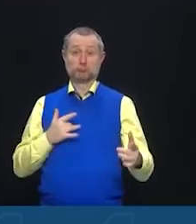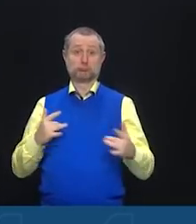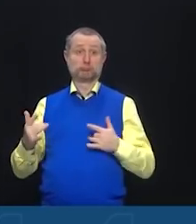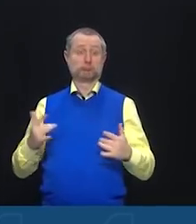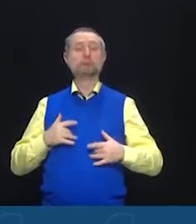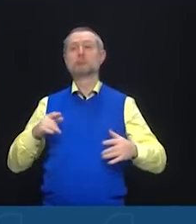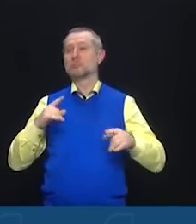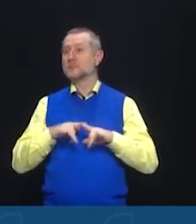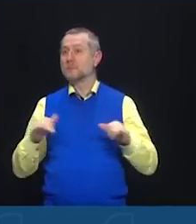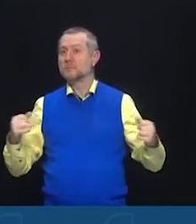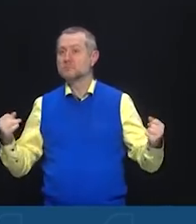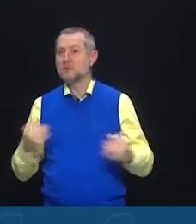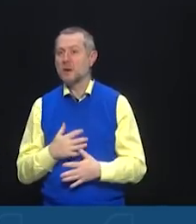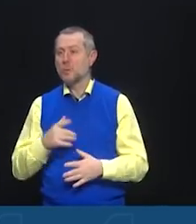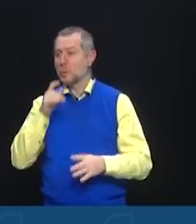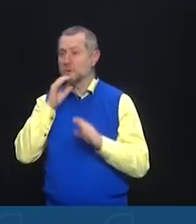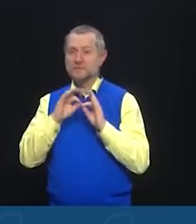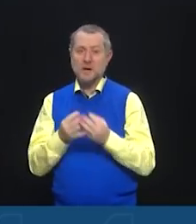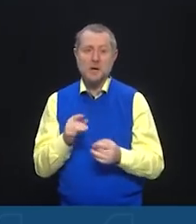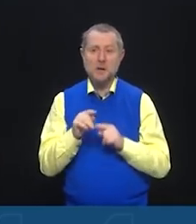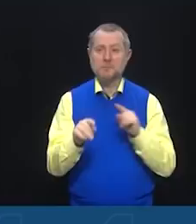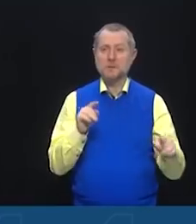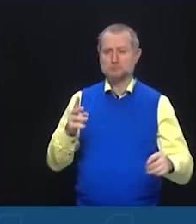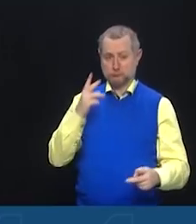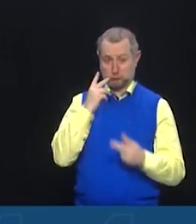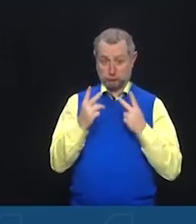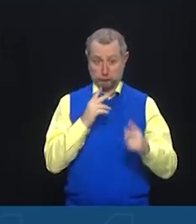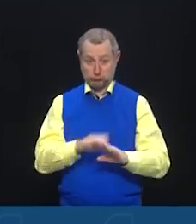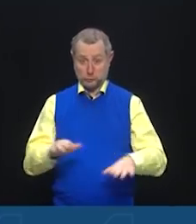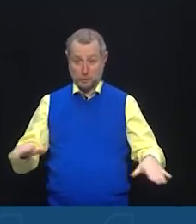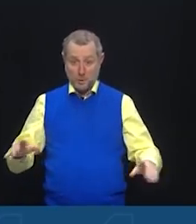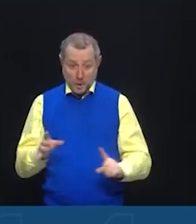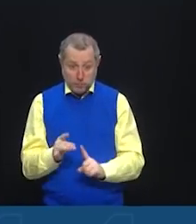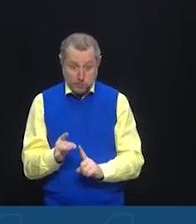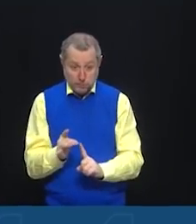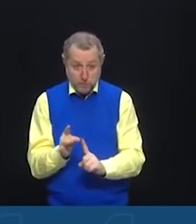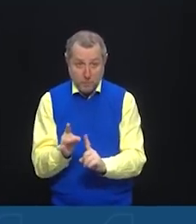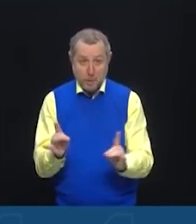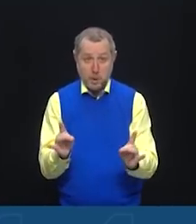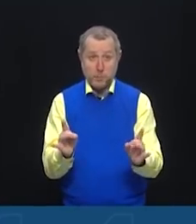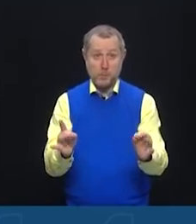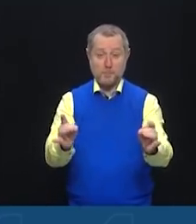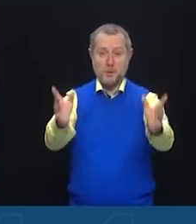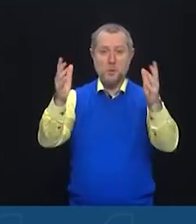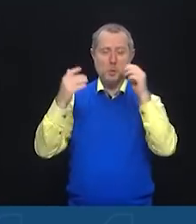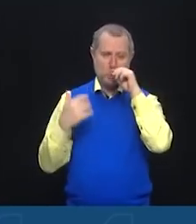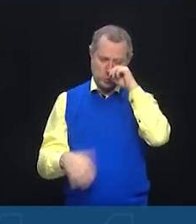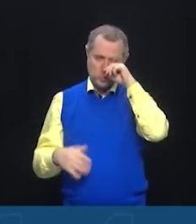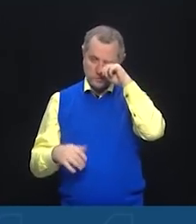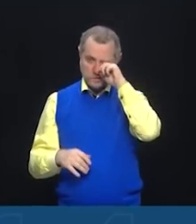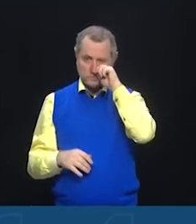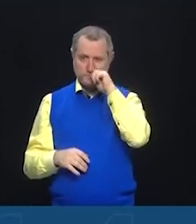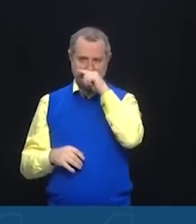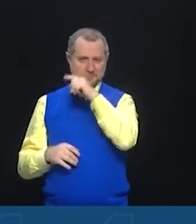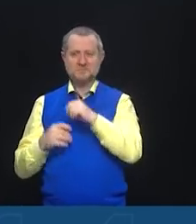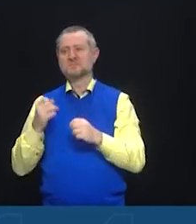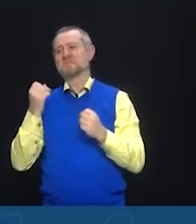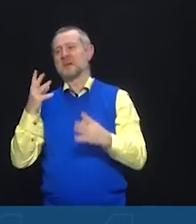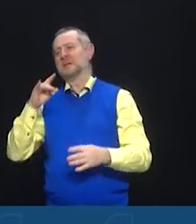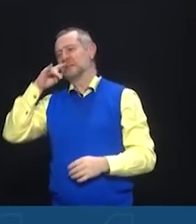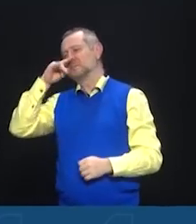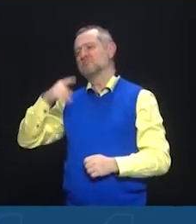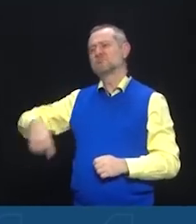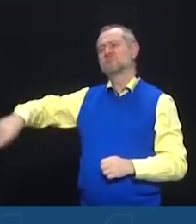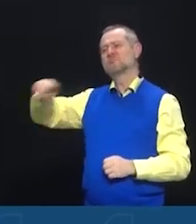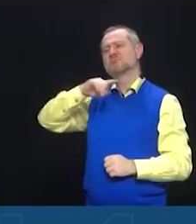for families, seeing that there were a lot of children becoming infected with this. Not many children were vaccinated at the time. We were anxiously